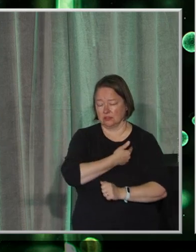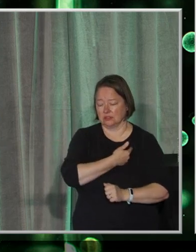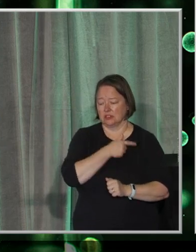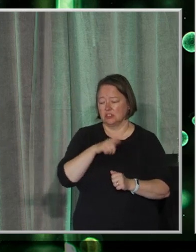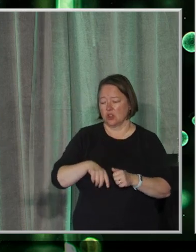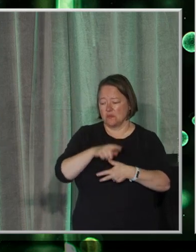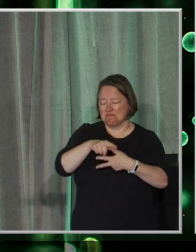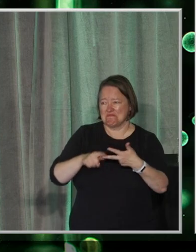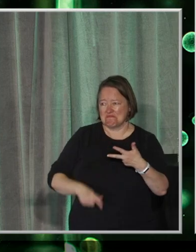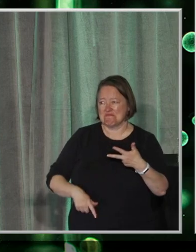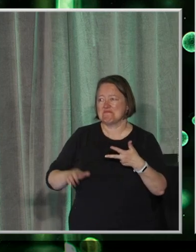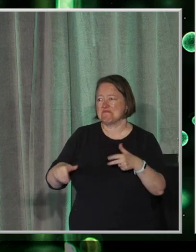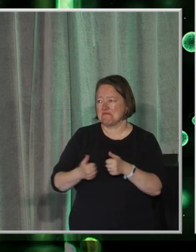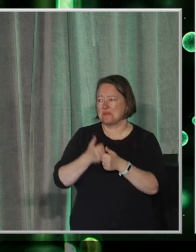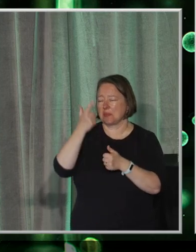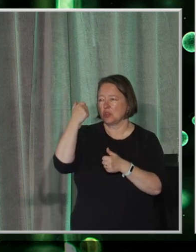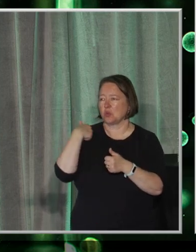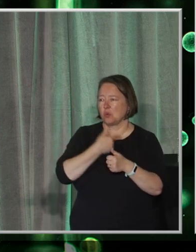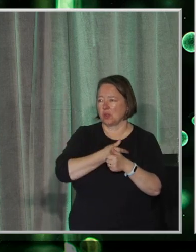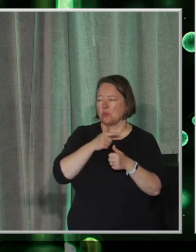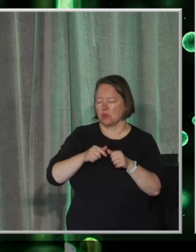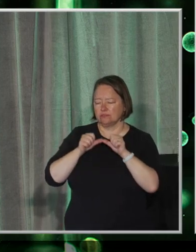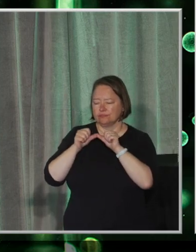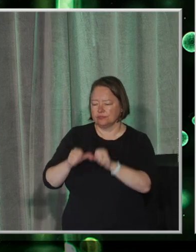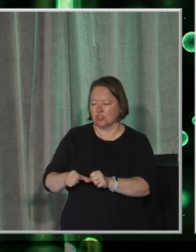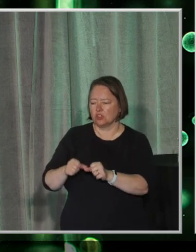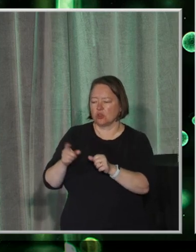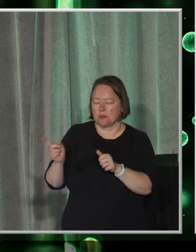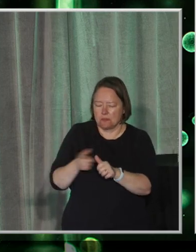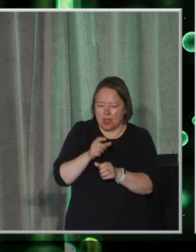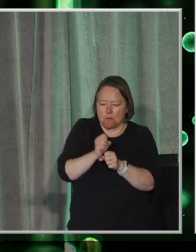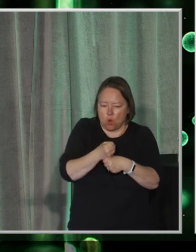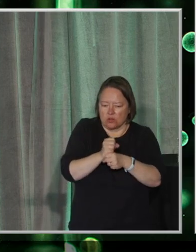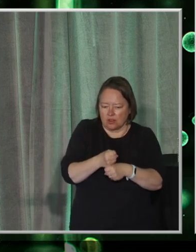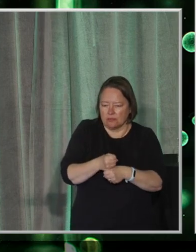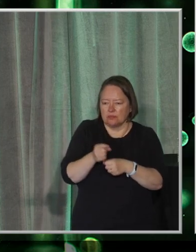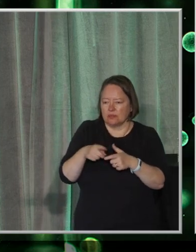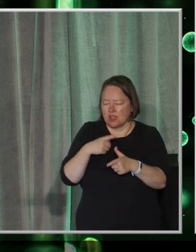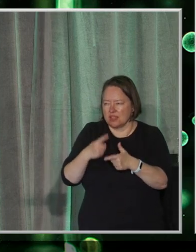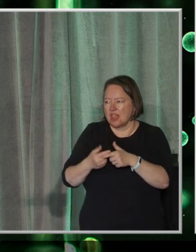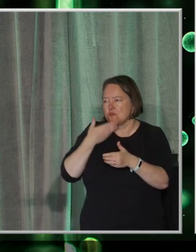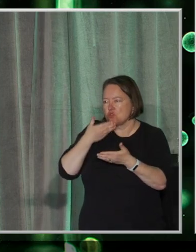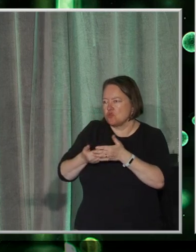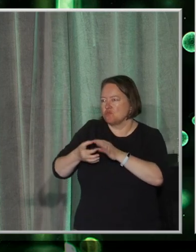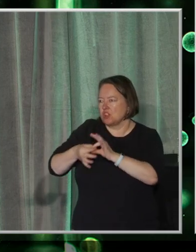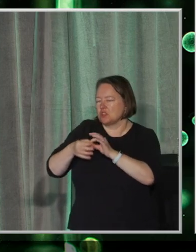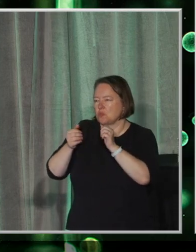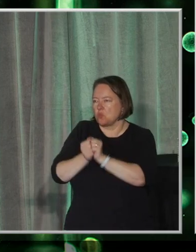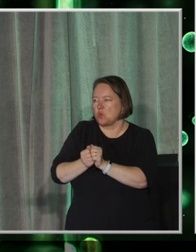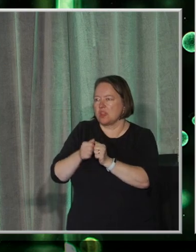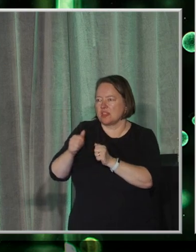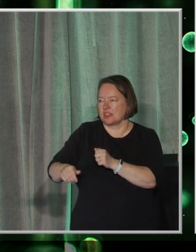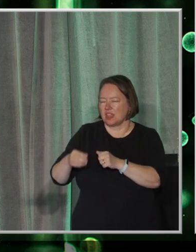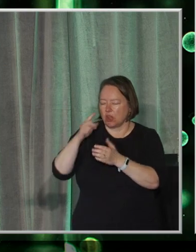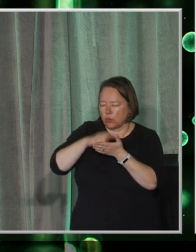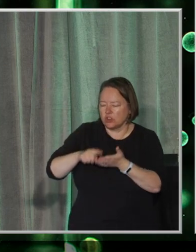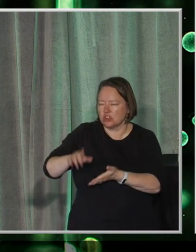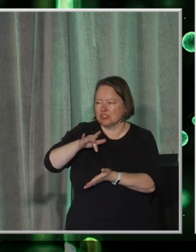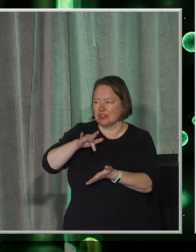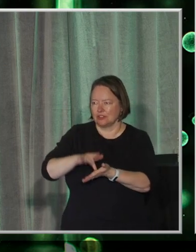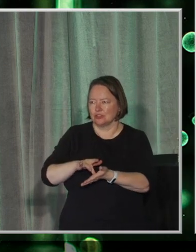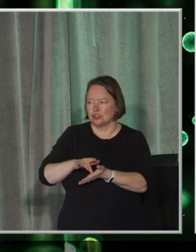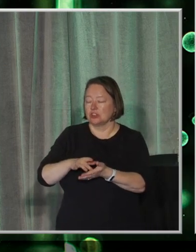stay one step ahead because we are going to go on continuing prototyping and maintain a good relationship with the research centers that we have already